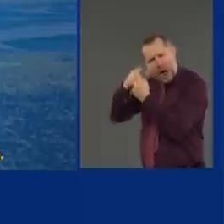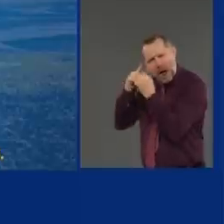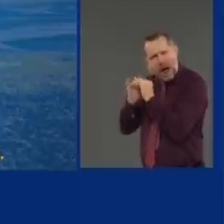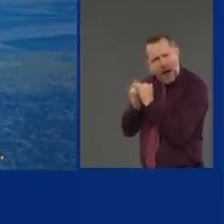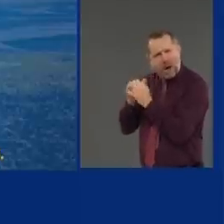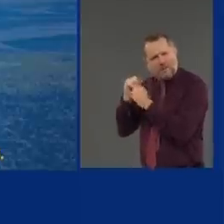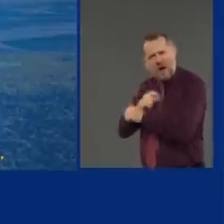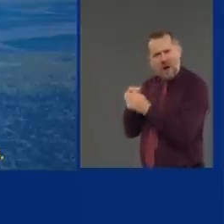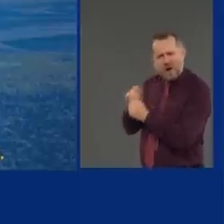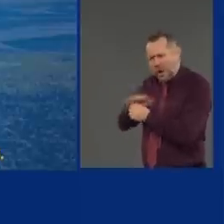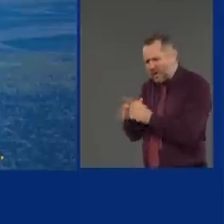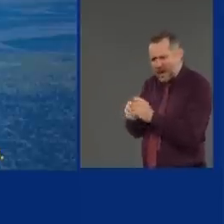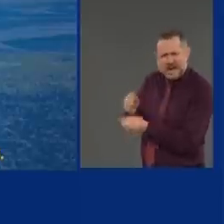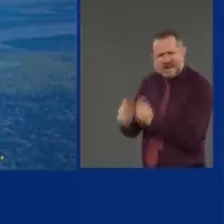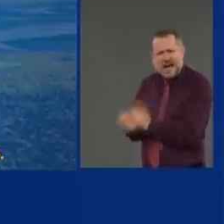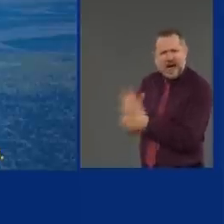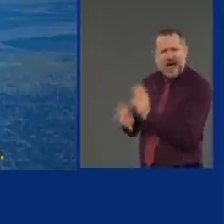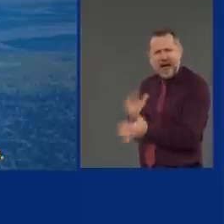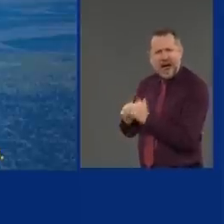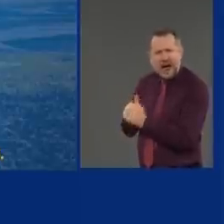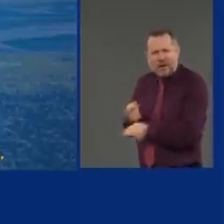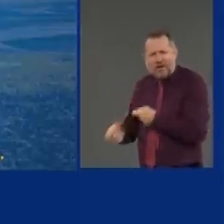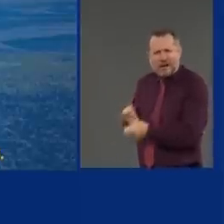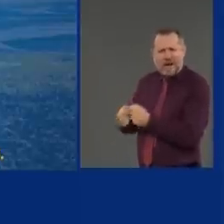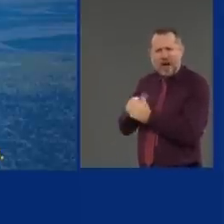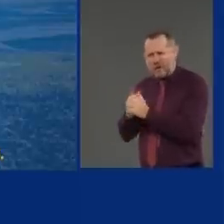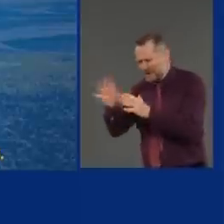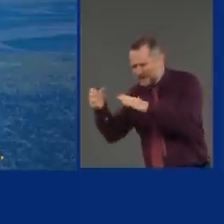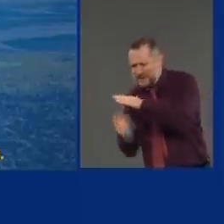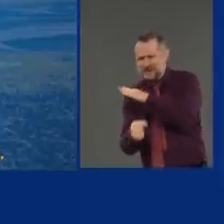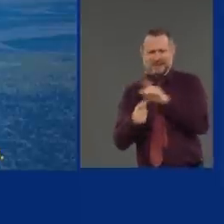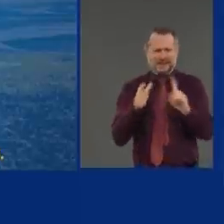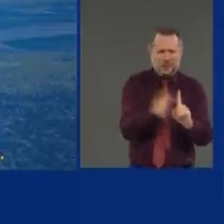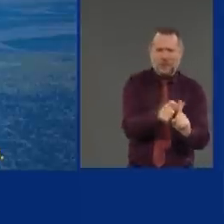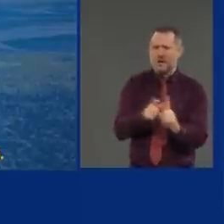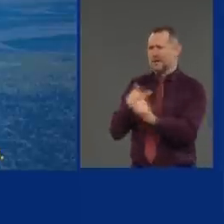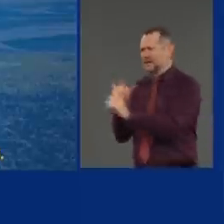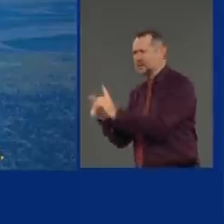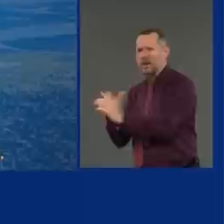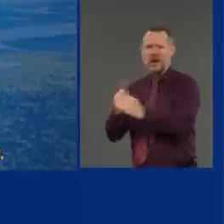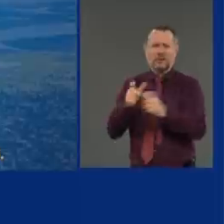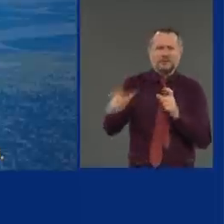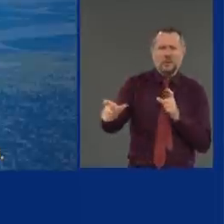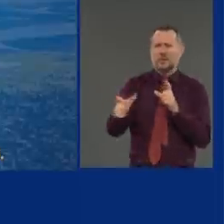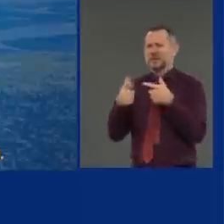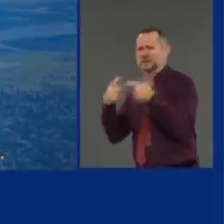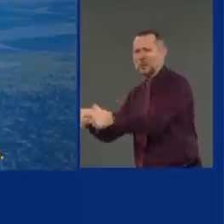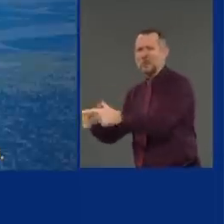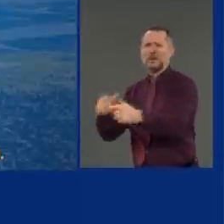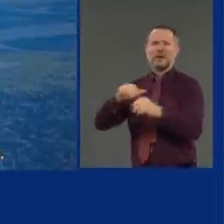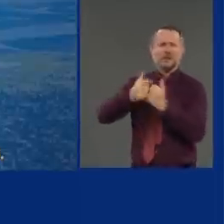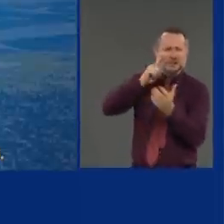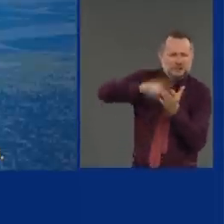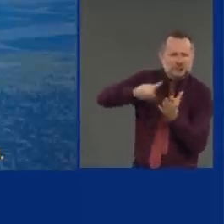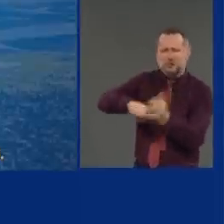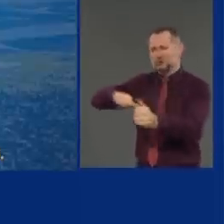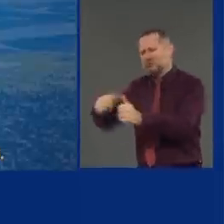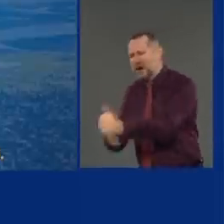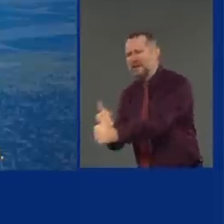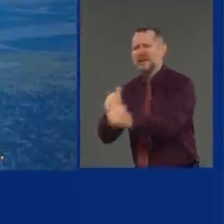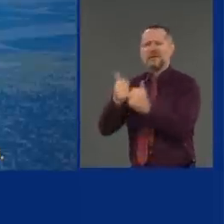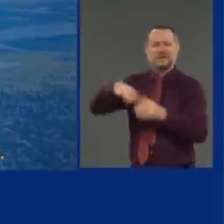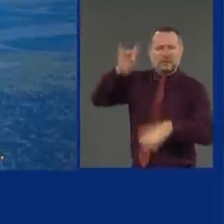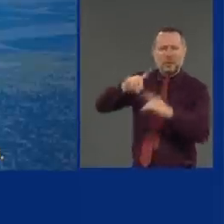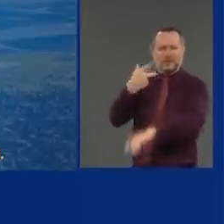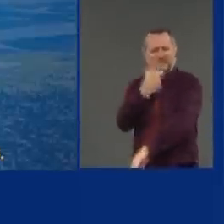the virus. How do you contain it? How do you isolate it? How do you quarantine people? How do you do the medical research to find a vaccine